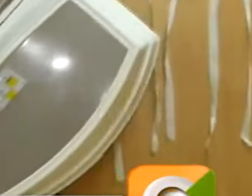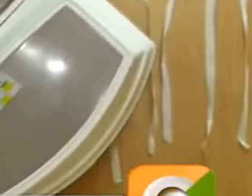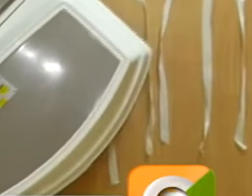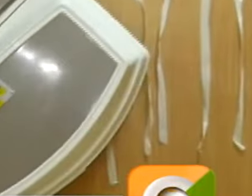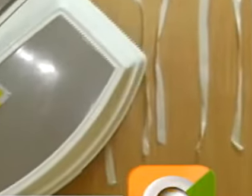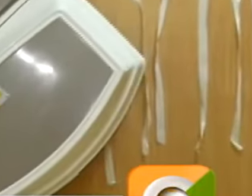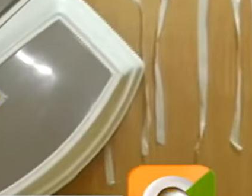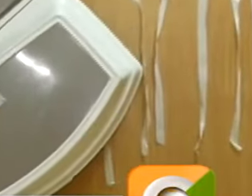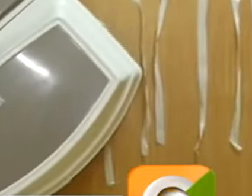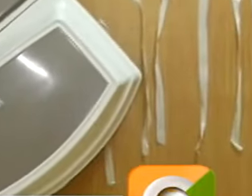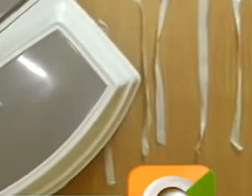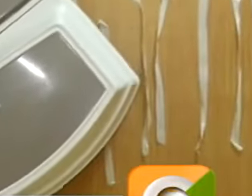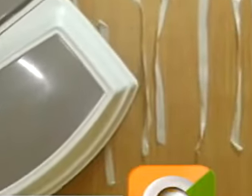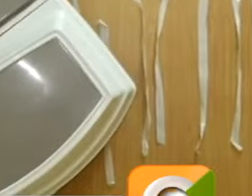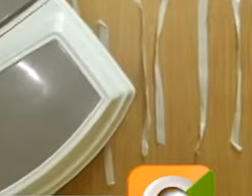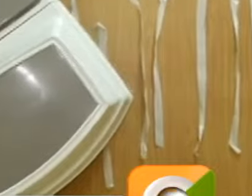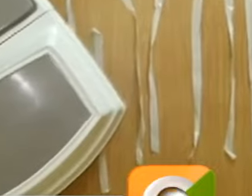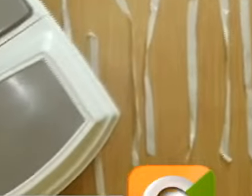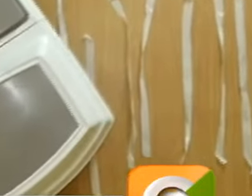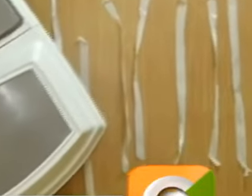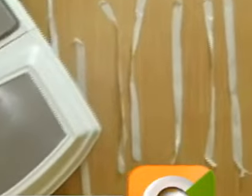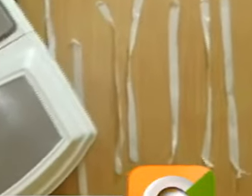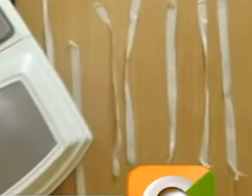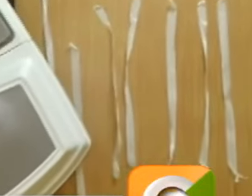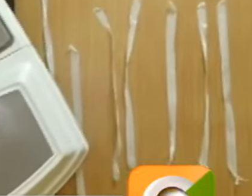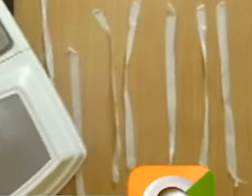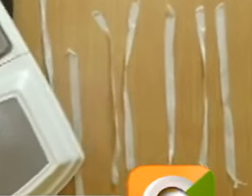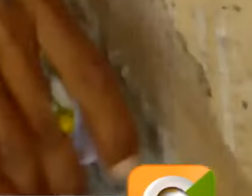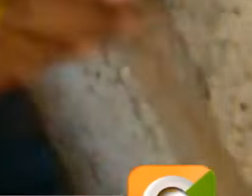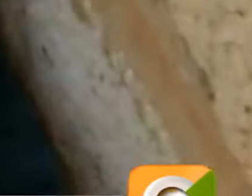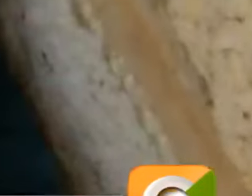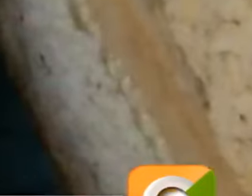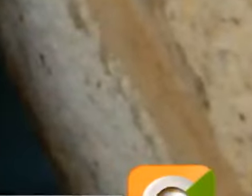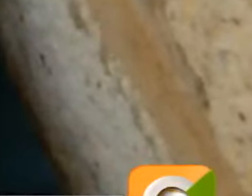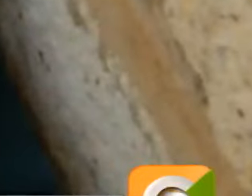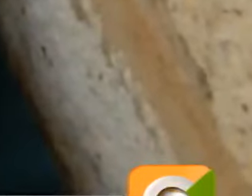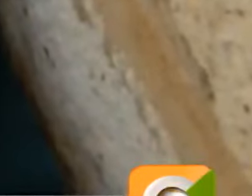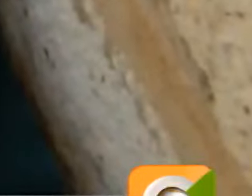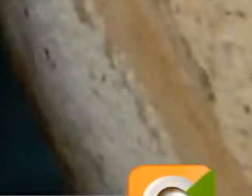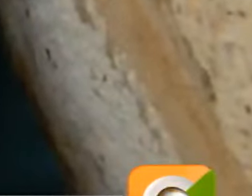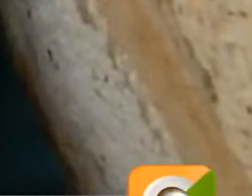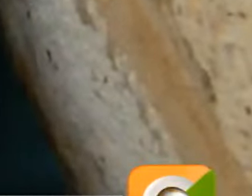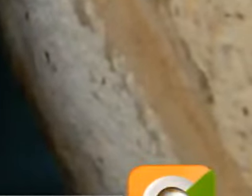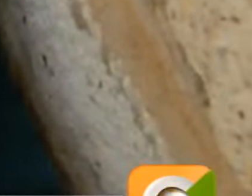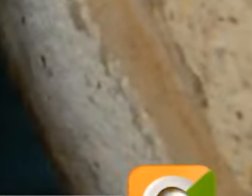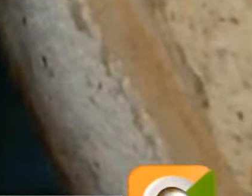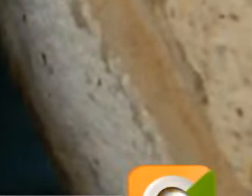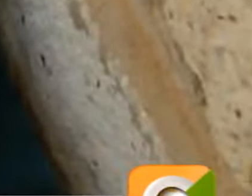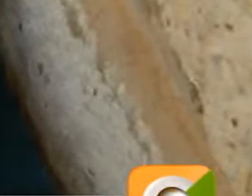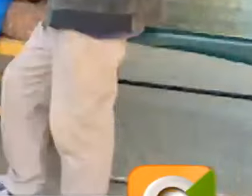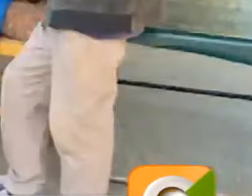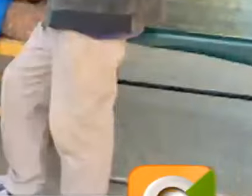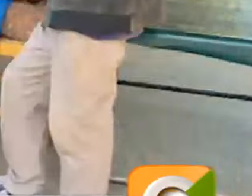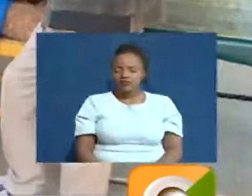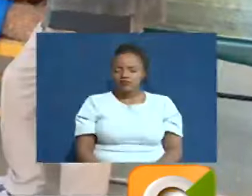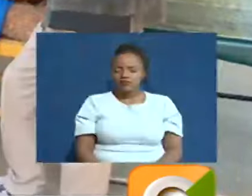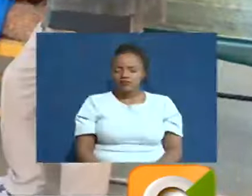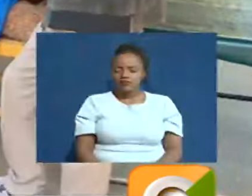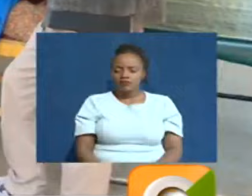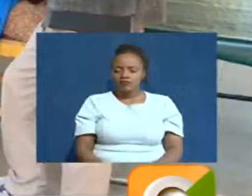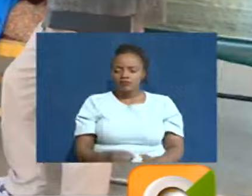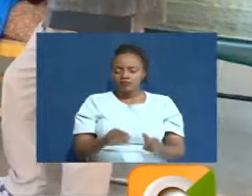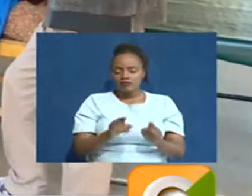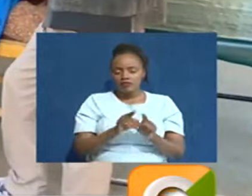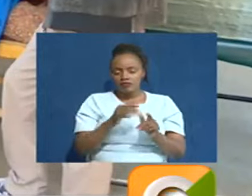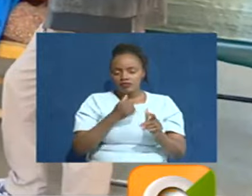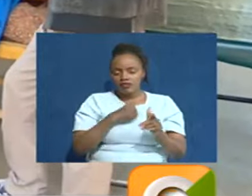when only the said supplier has the said goods or services, or maybe due to war, invasion, disorder,